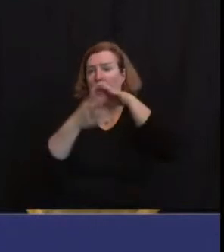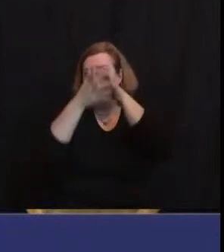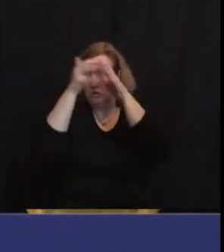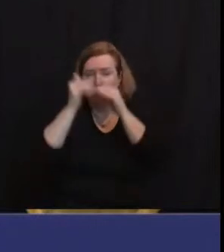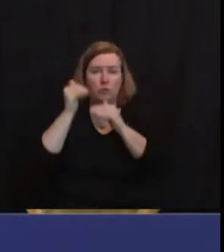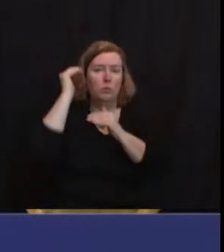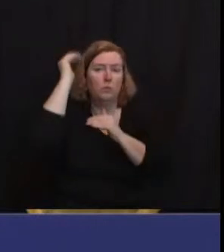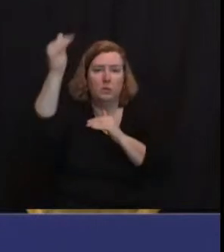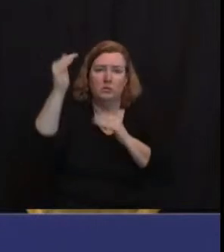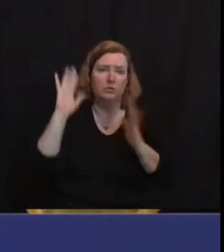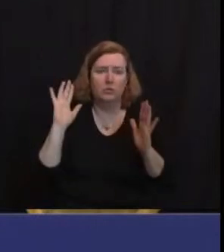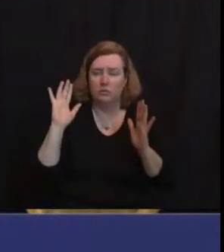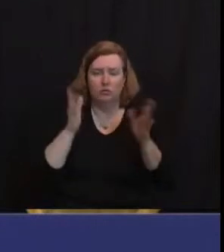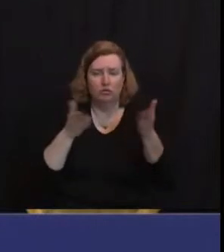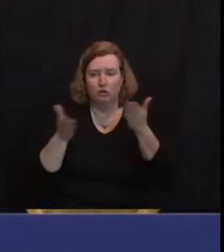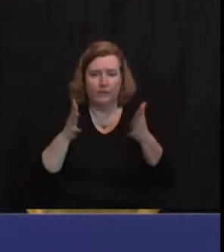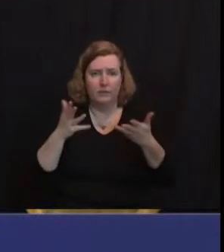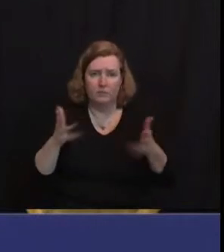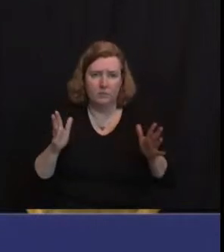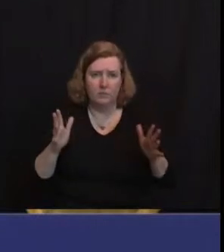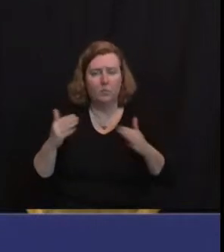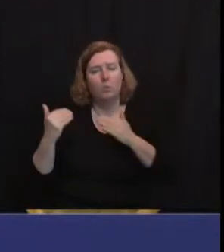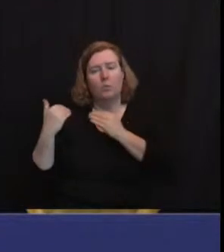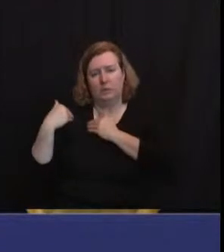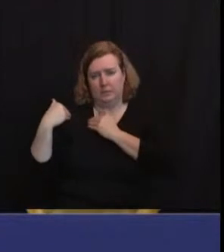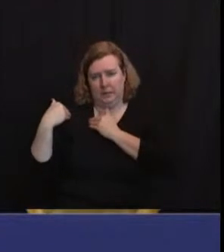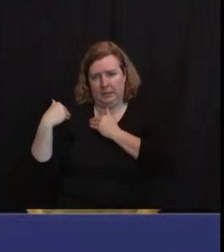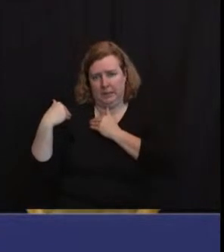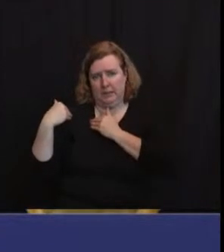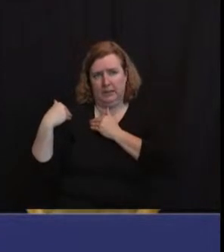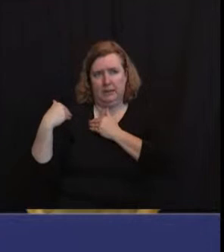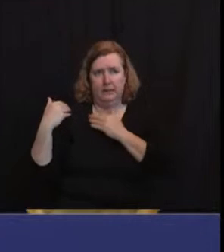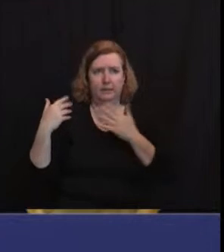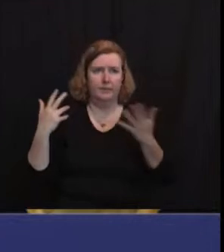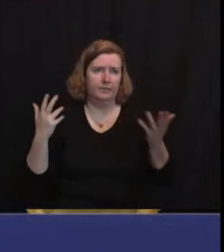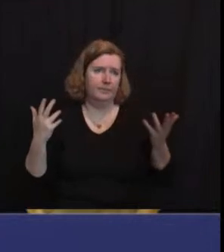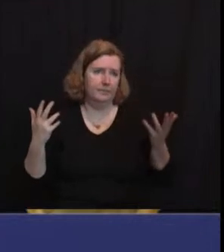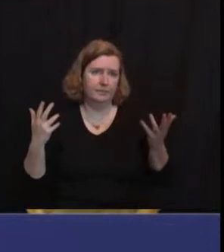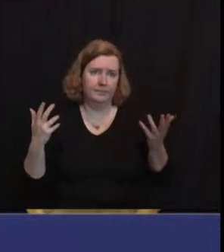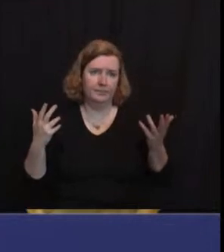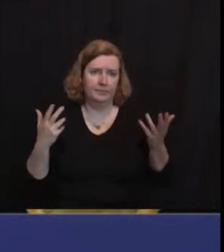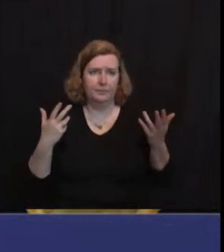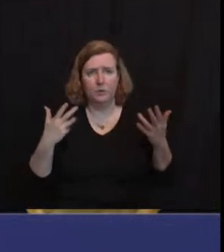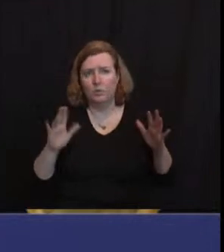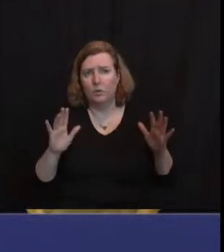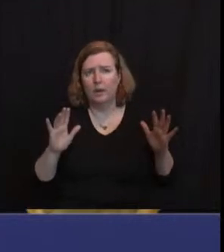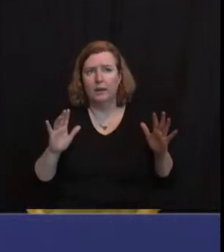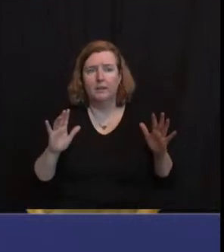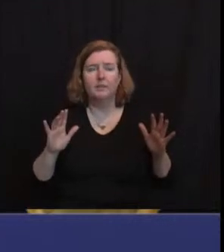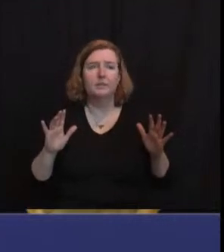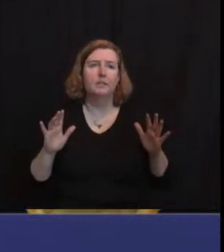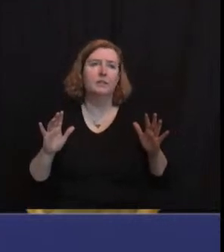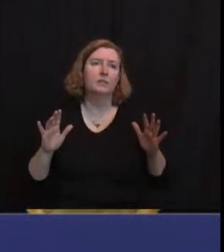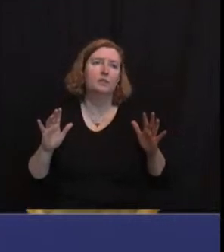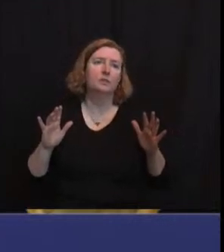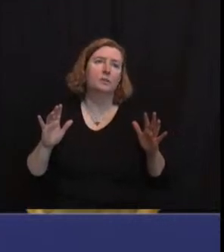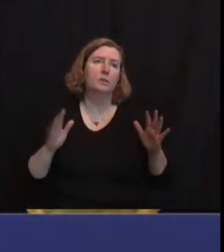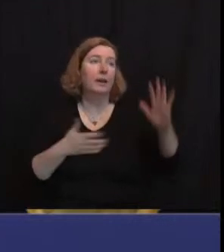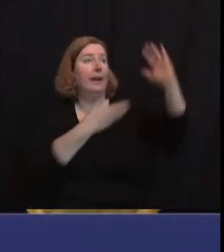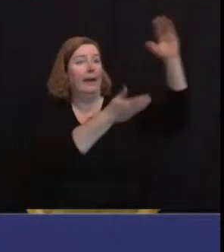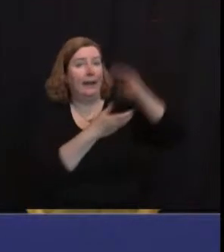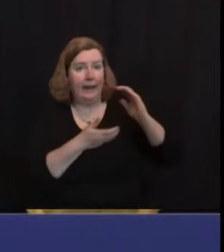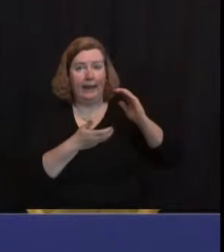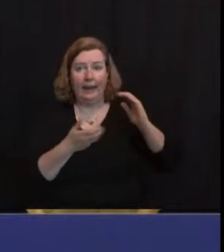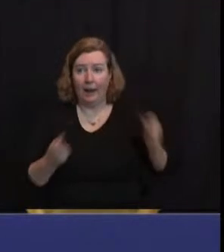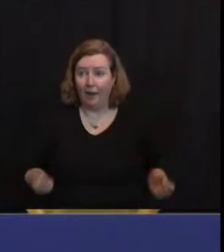services. So we want to be responsible about this. We do not want to blow it all like drunken sailors and then have to wake up